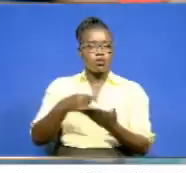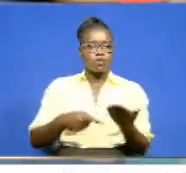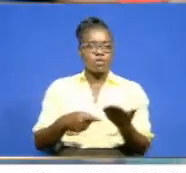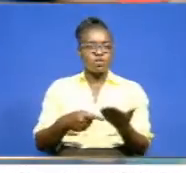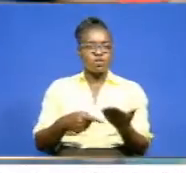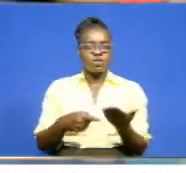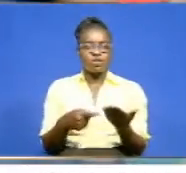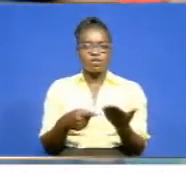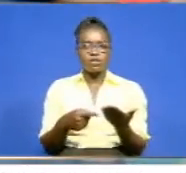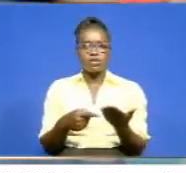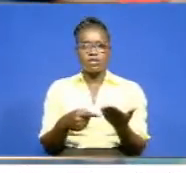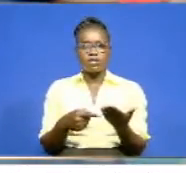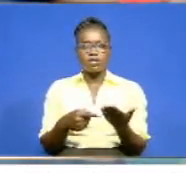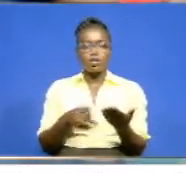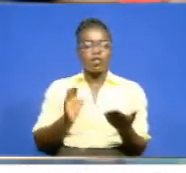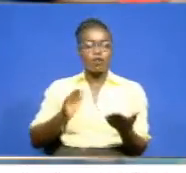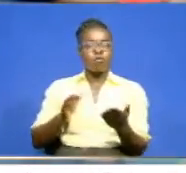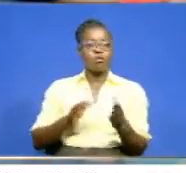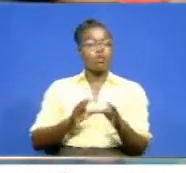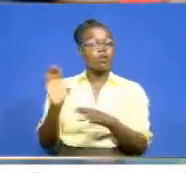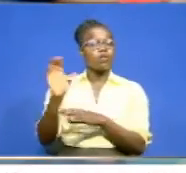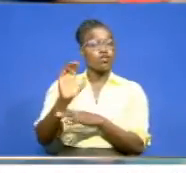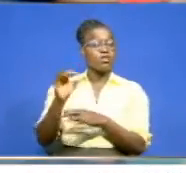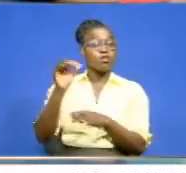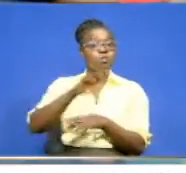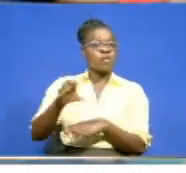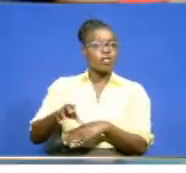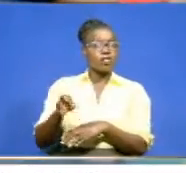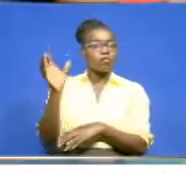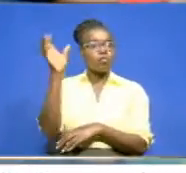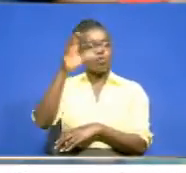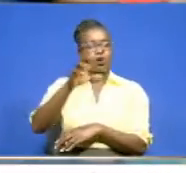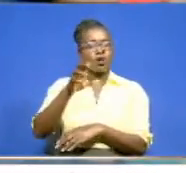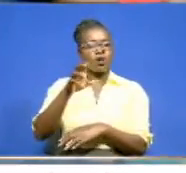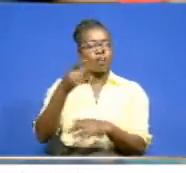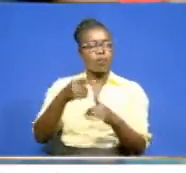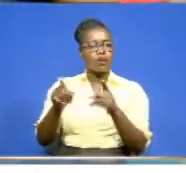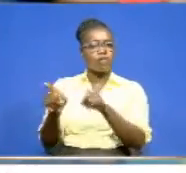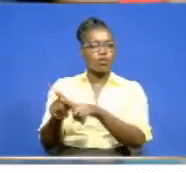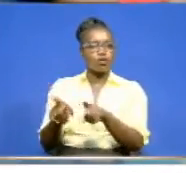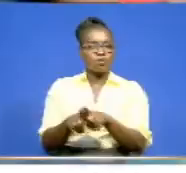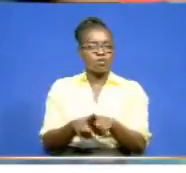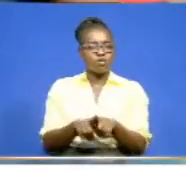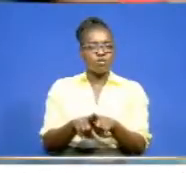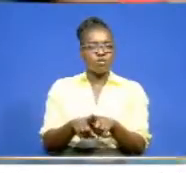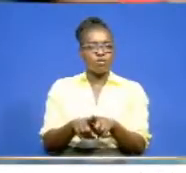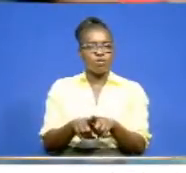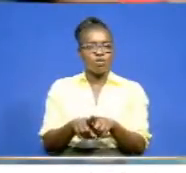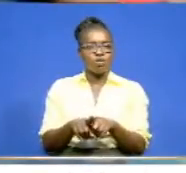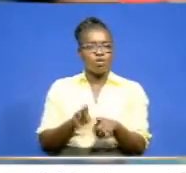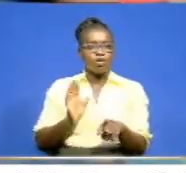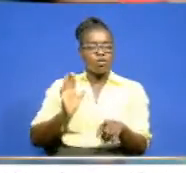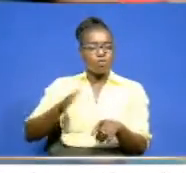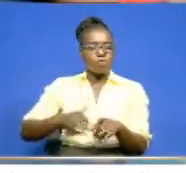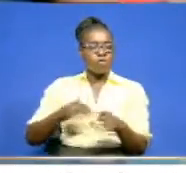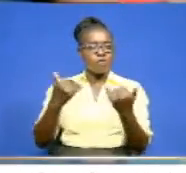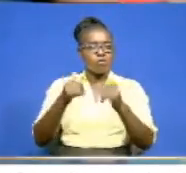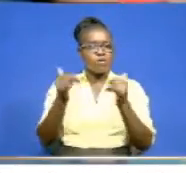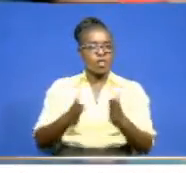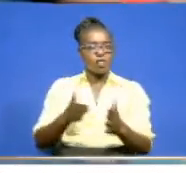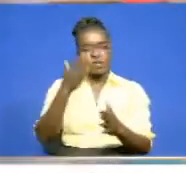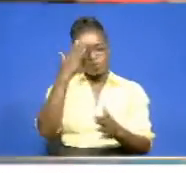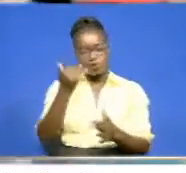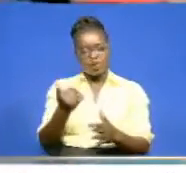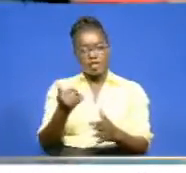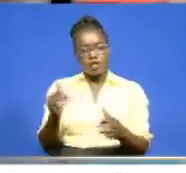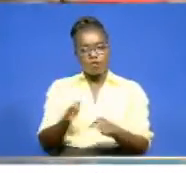only women coaches in basketball, but also, you know, women players. Because even